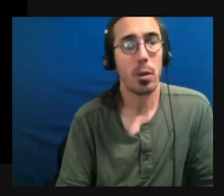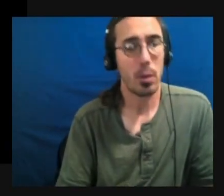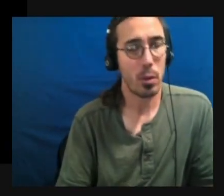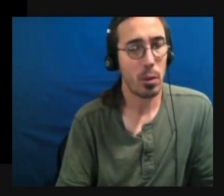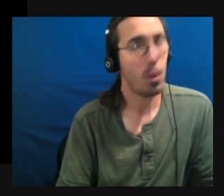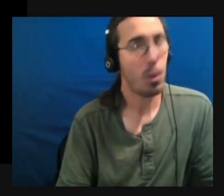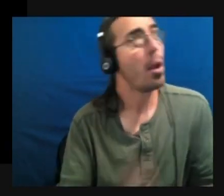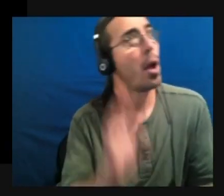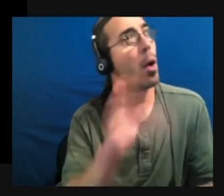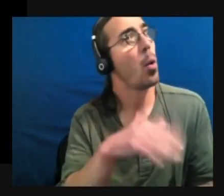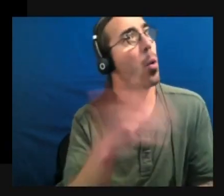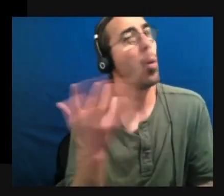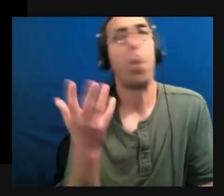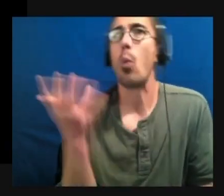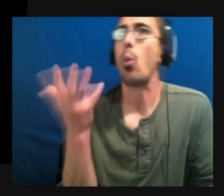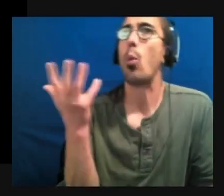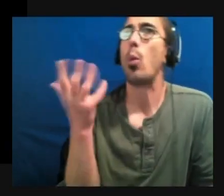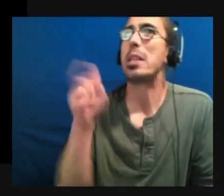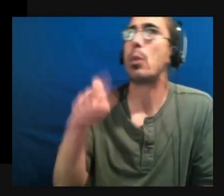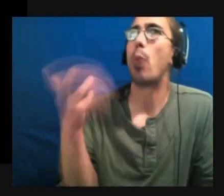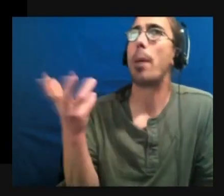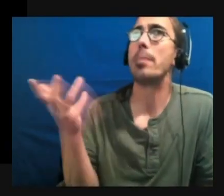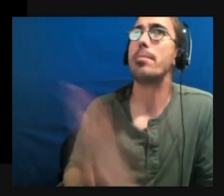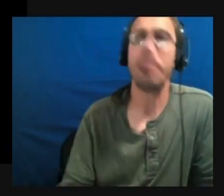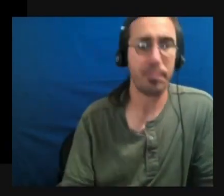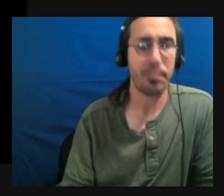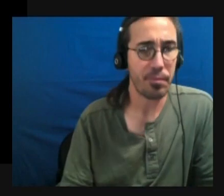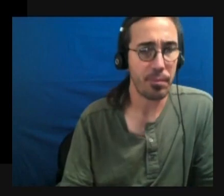What does it need?